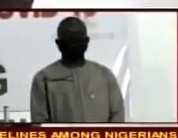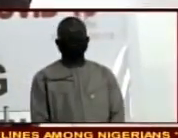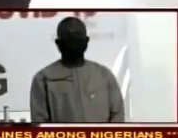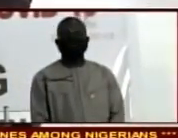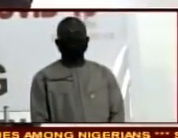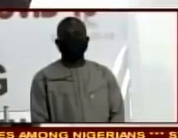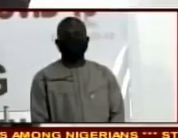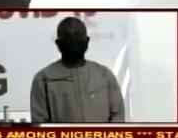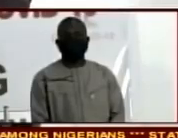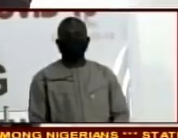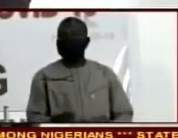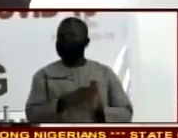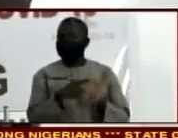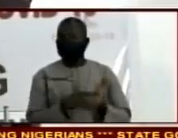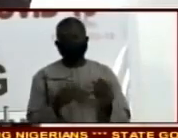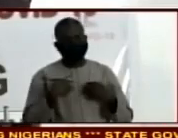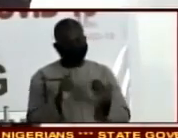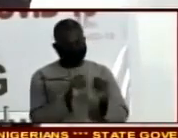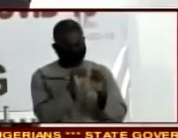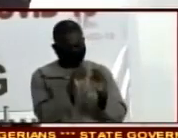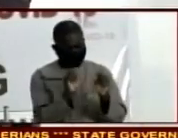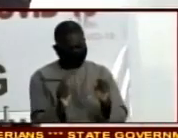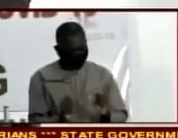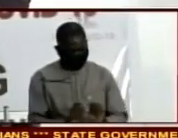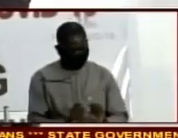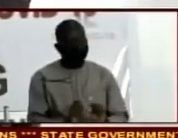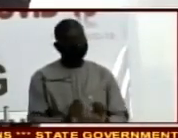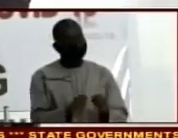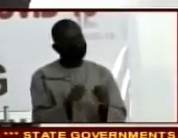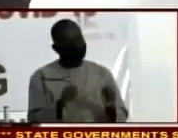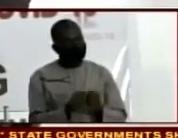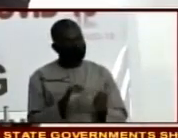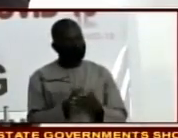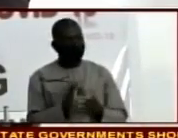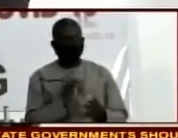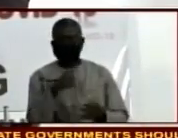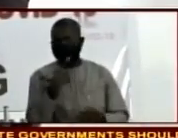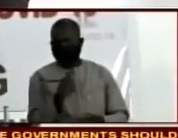The guidelines have specific aspects within them that I would like to emphasize.